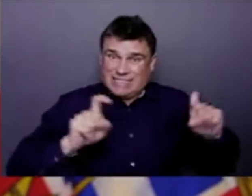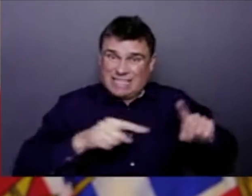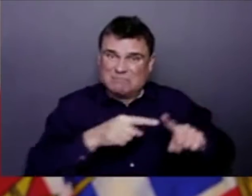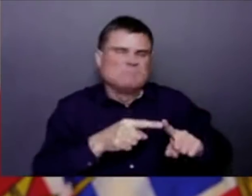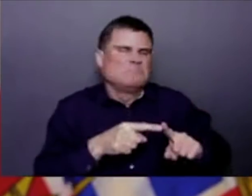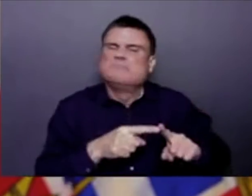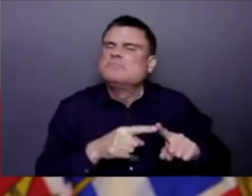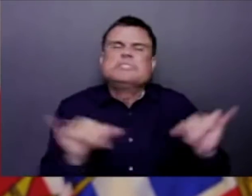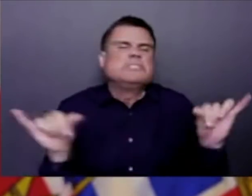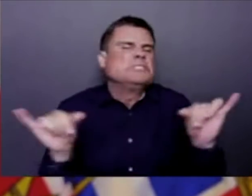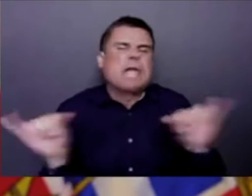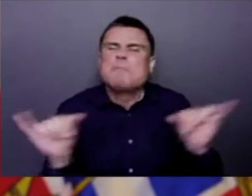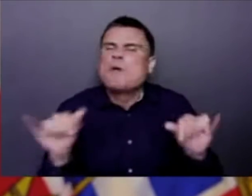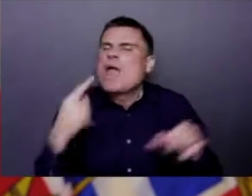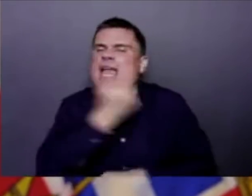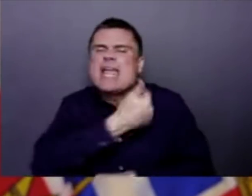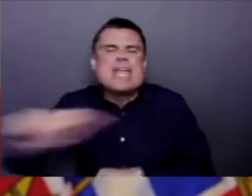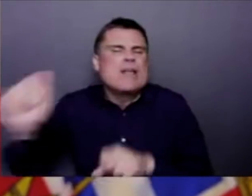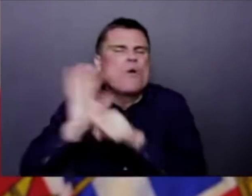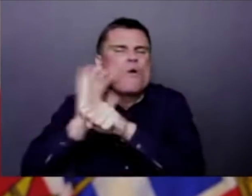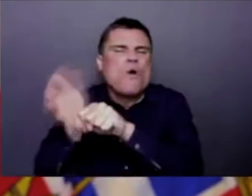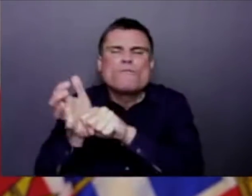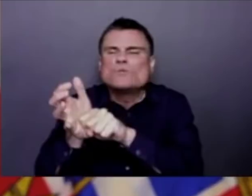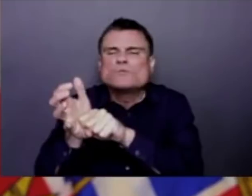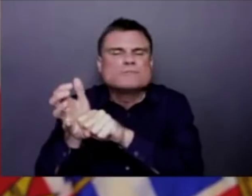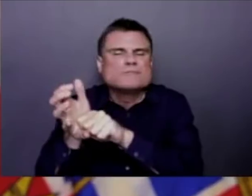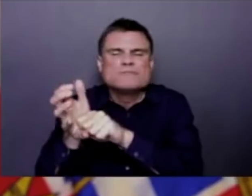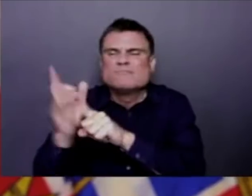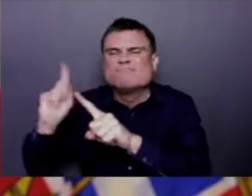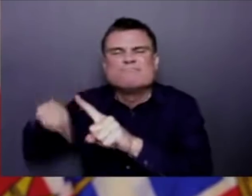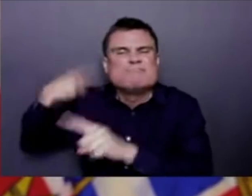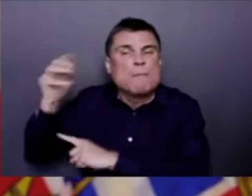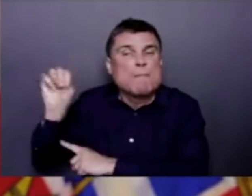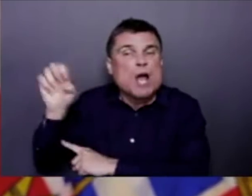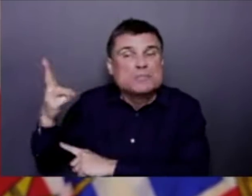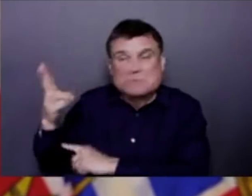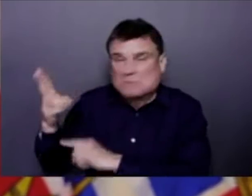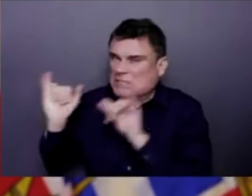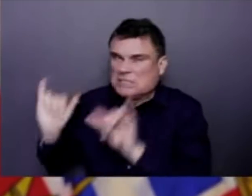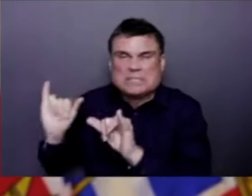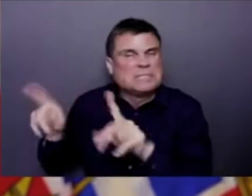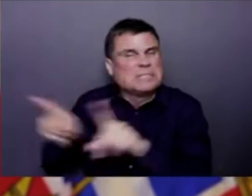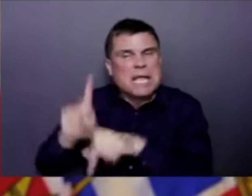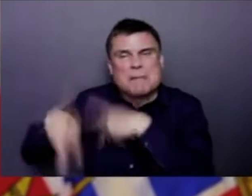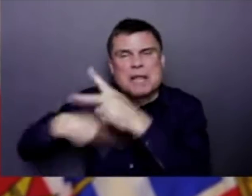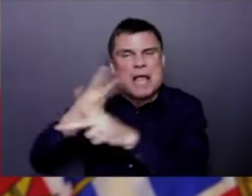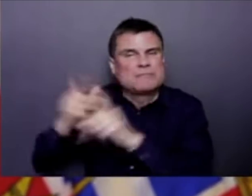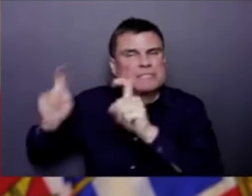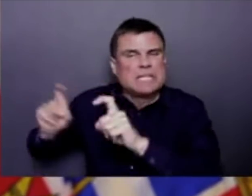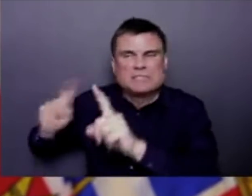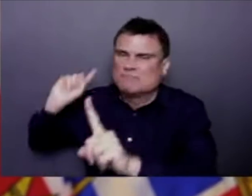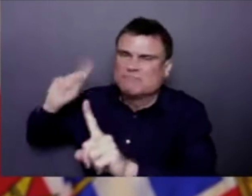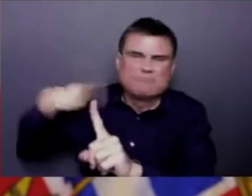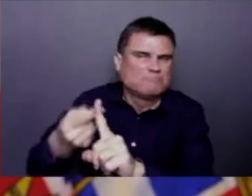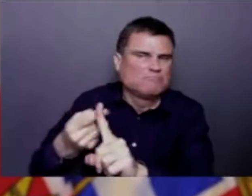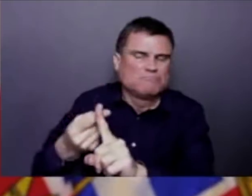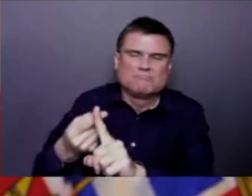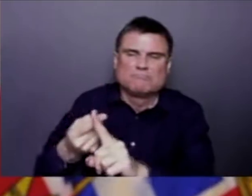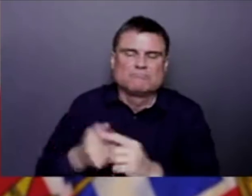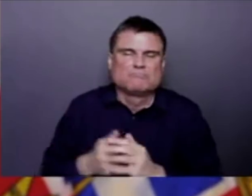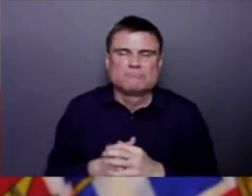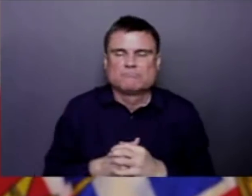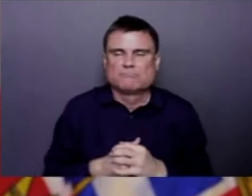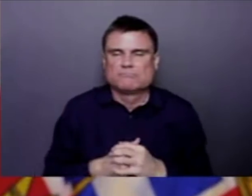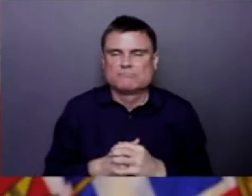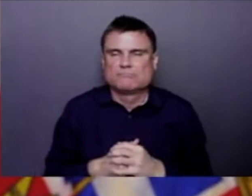developed in March. That test cannot tell us whether it is a variant or not. What we have been doing also from